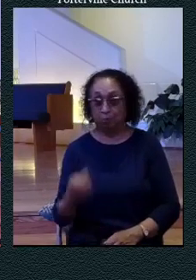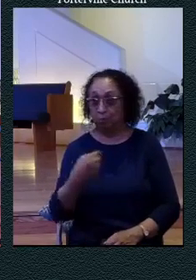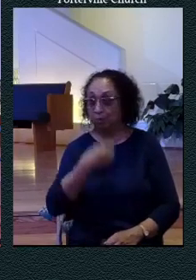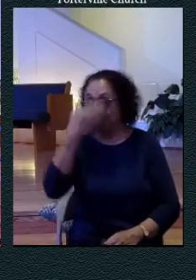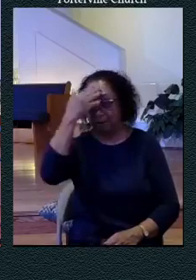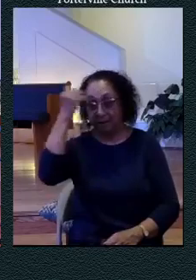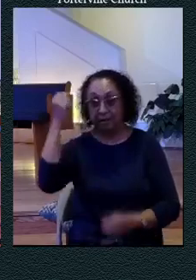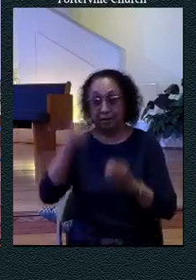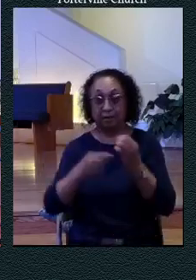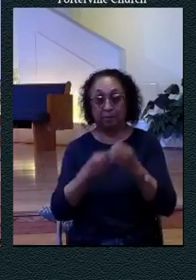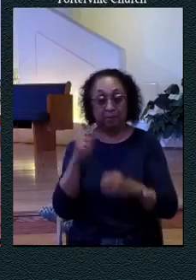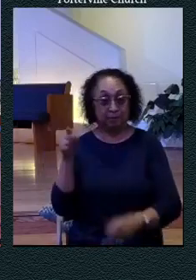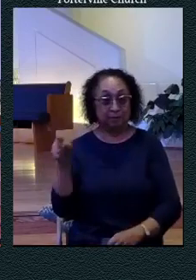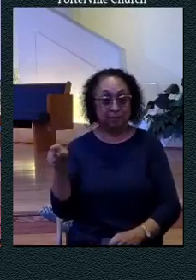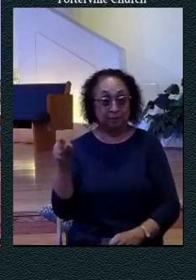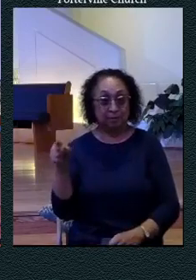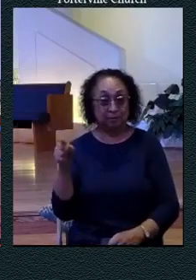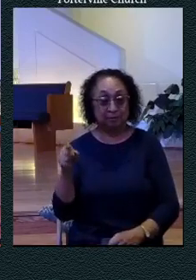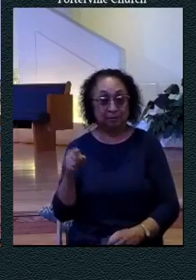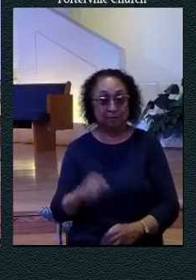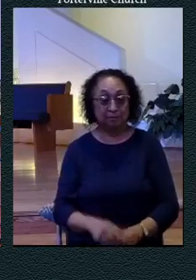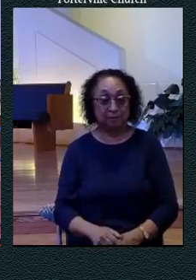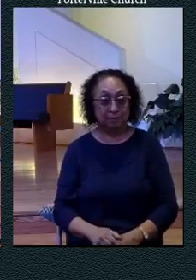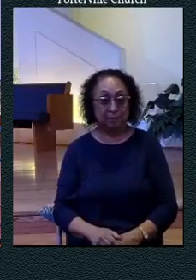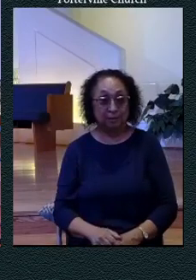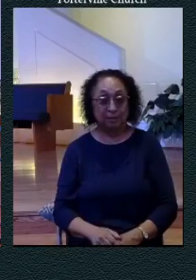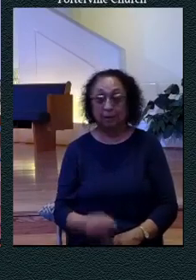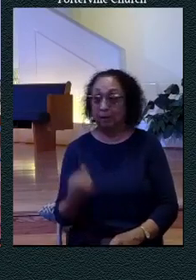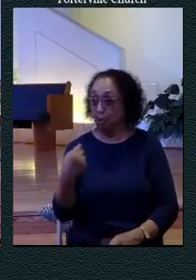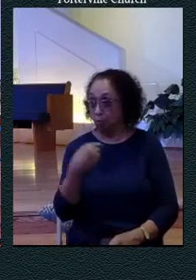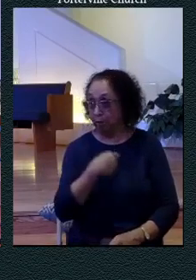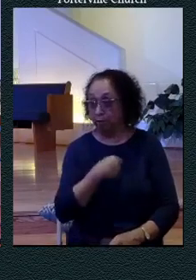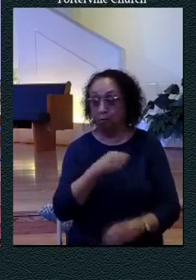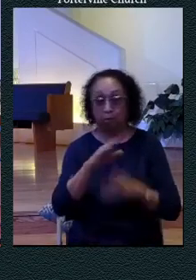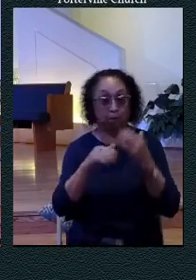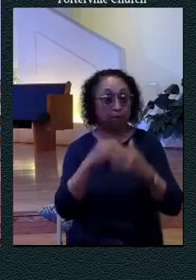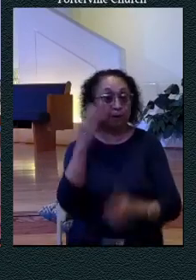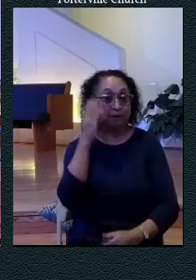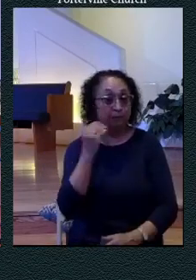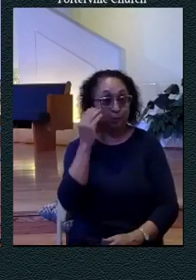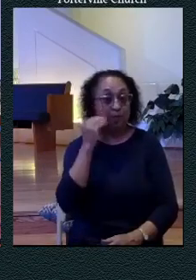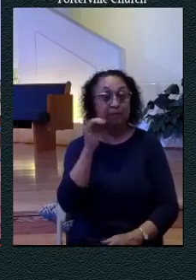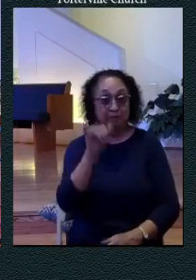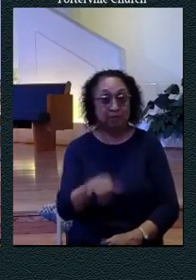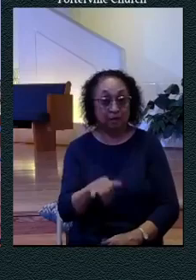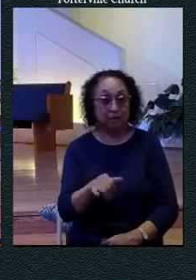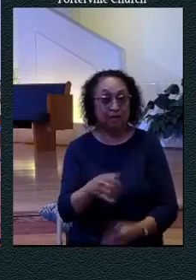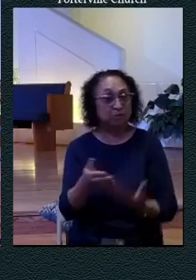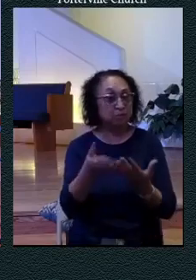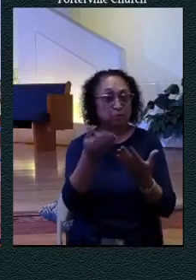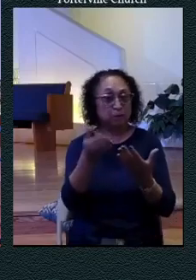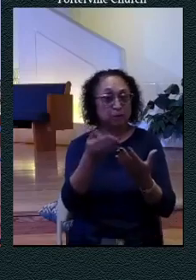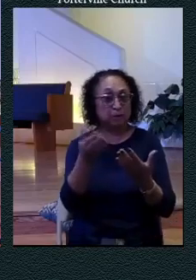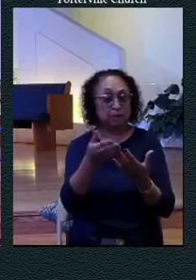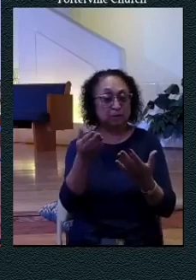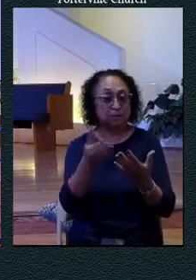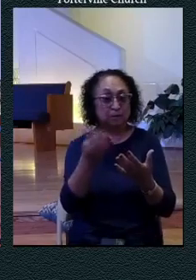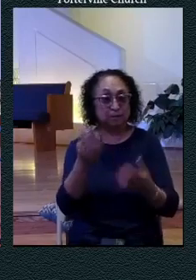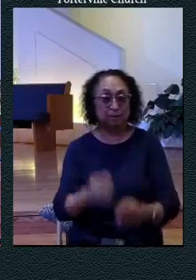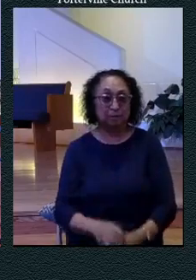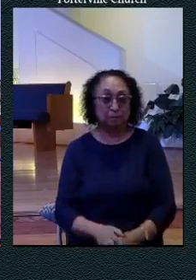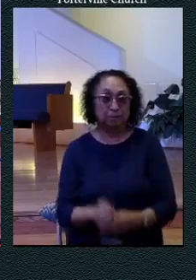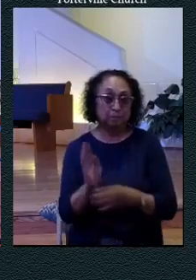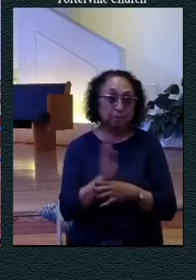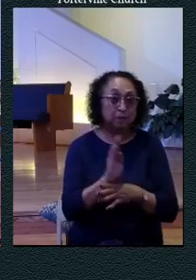mental framework. We've all been there. It happens so easily. It's just kind of the nature of